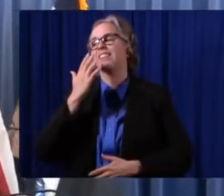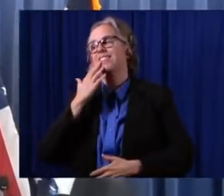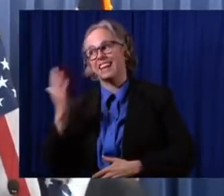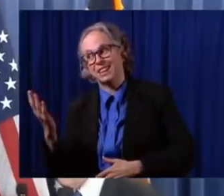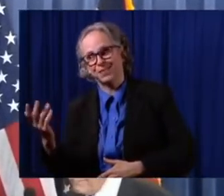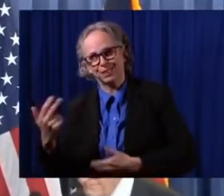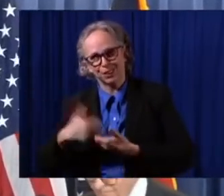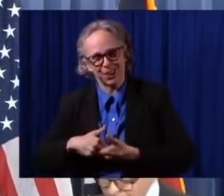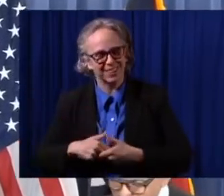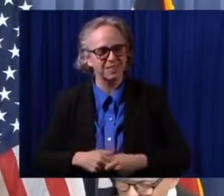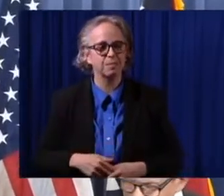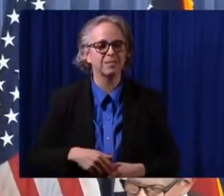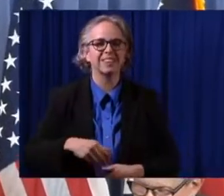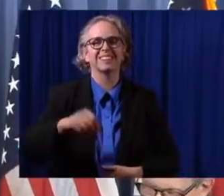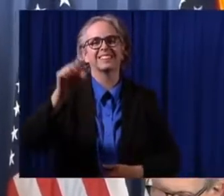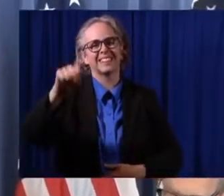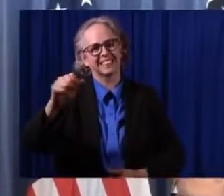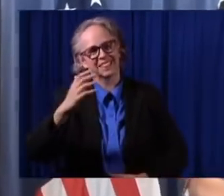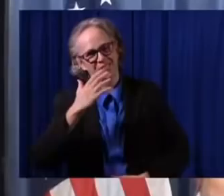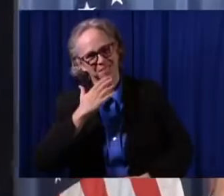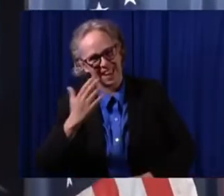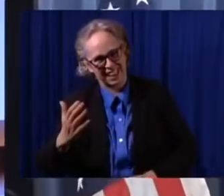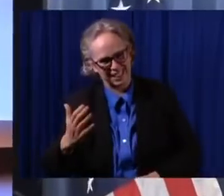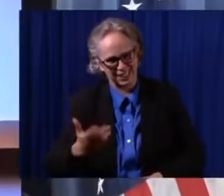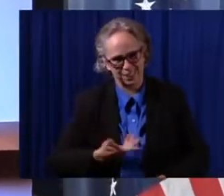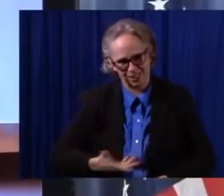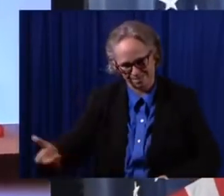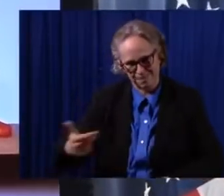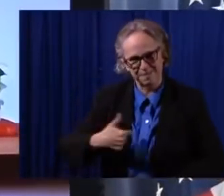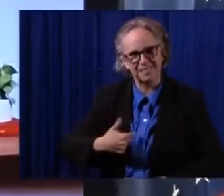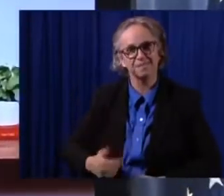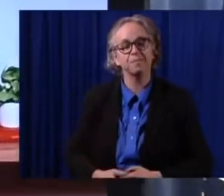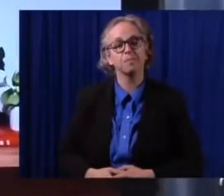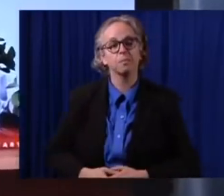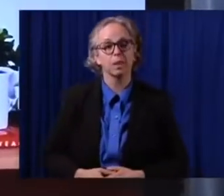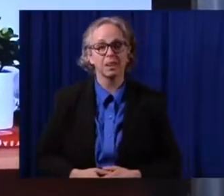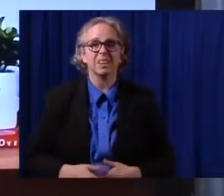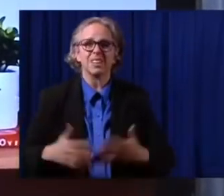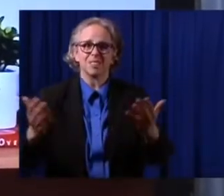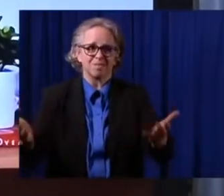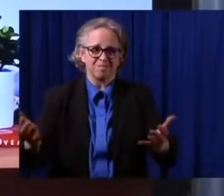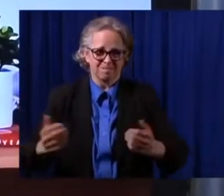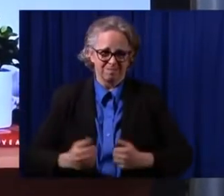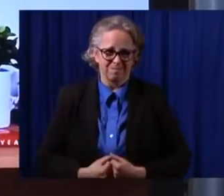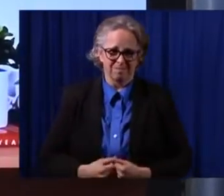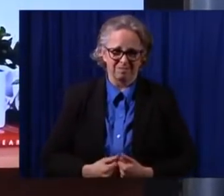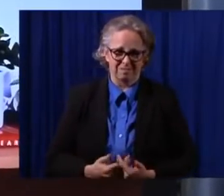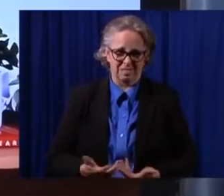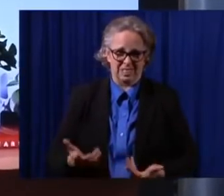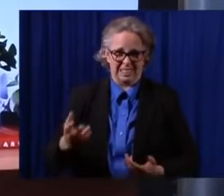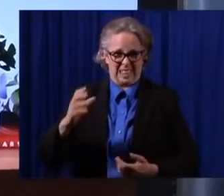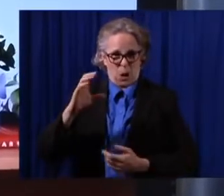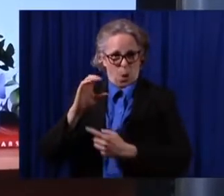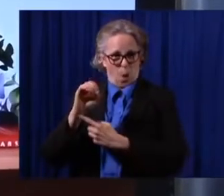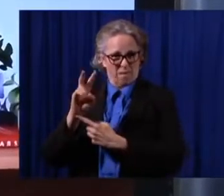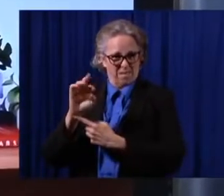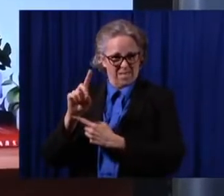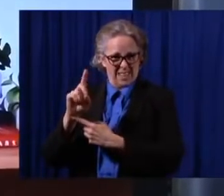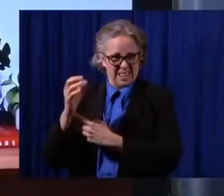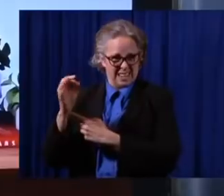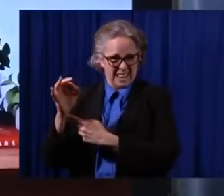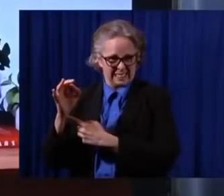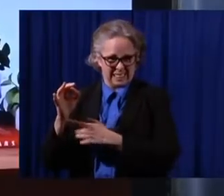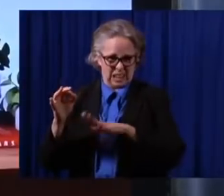Oh, thanks for having me, Governor DeWine. So for coronavirus in general in children, you're absolutely right. The vast majority